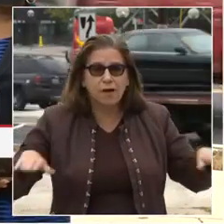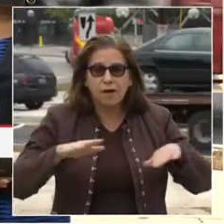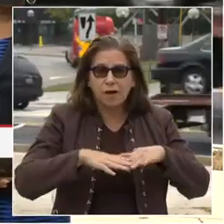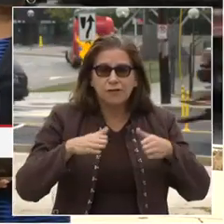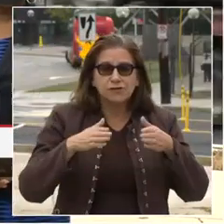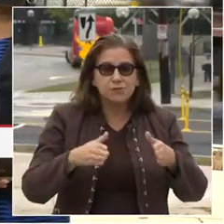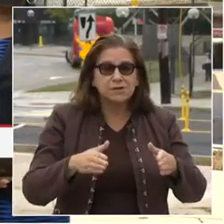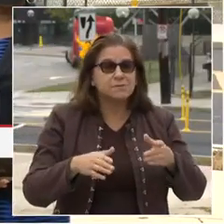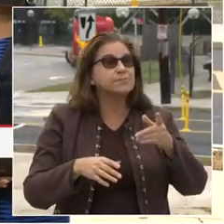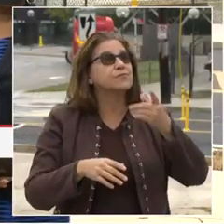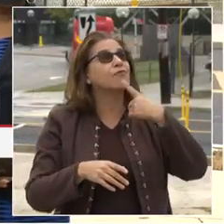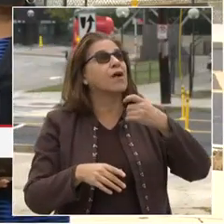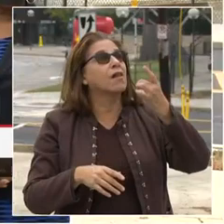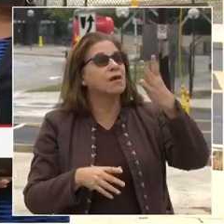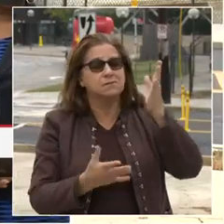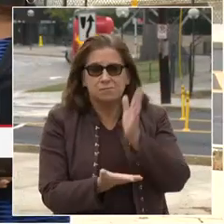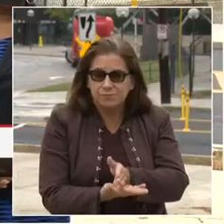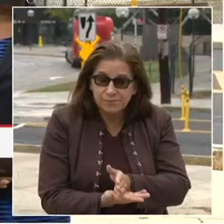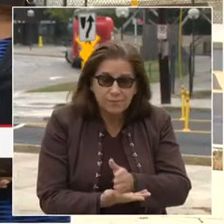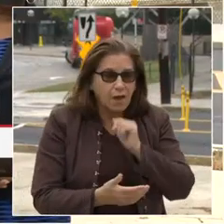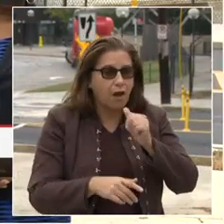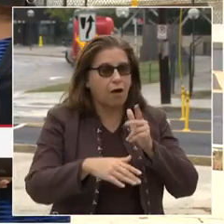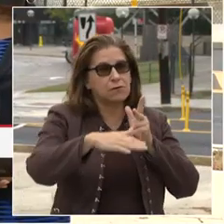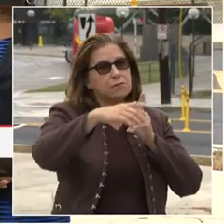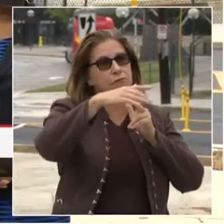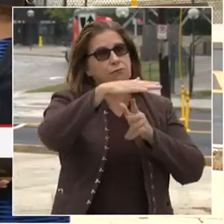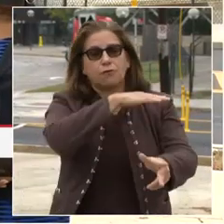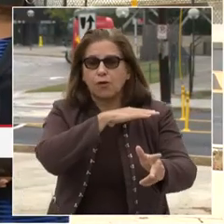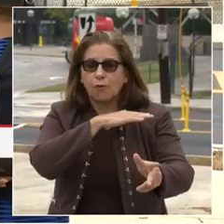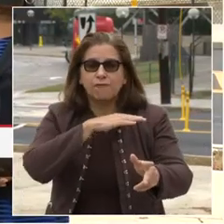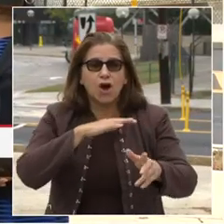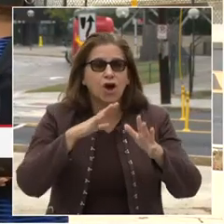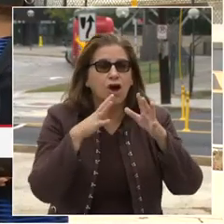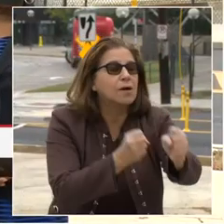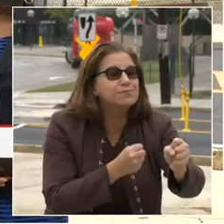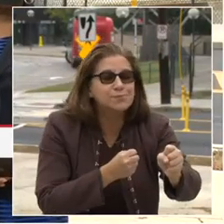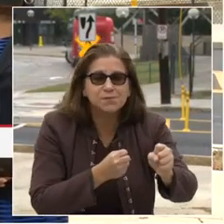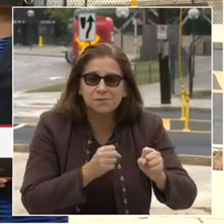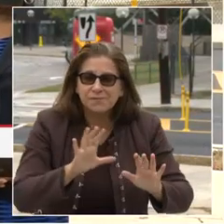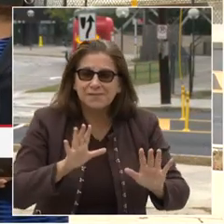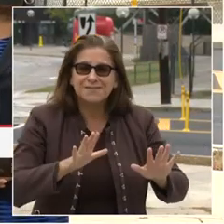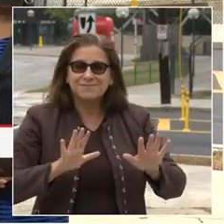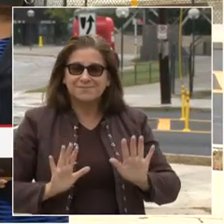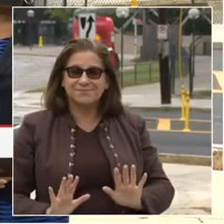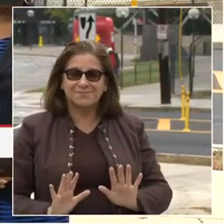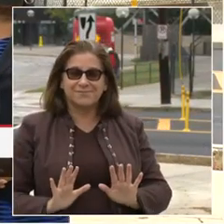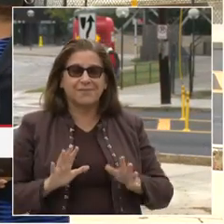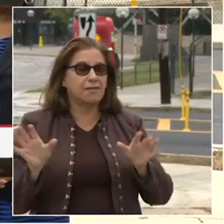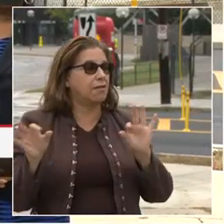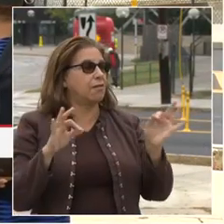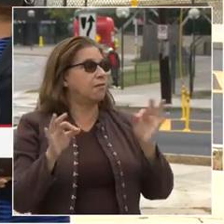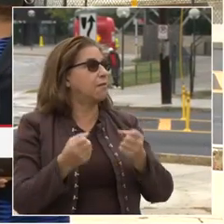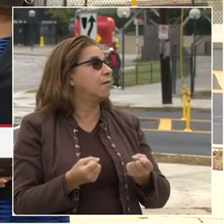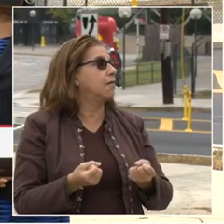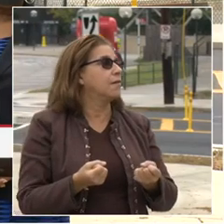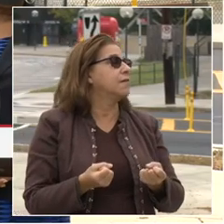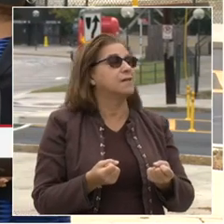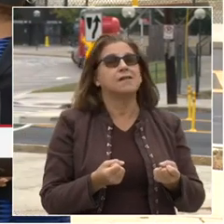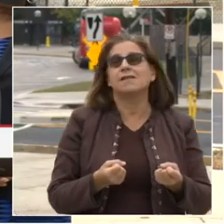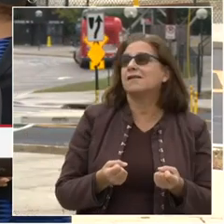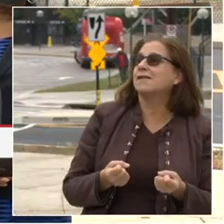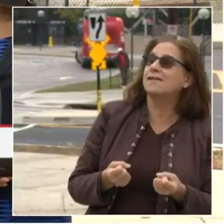And sometimes it's not the speed, it's distraction. We have all seen that as well. We've